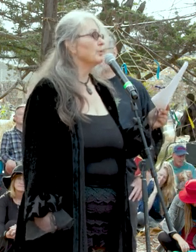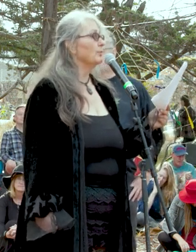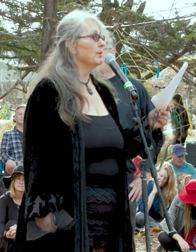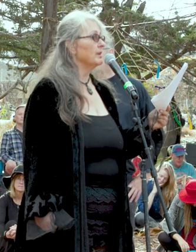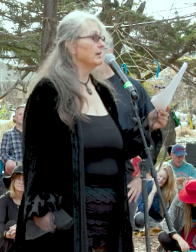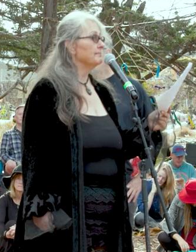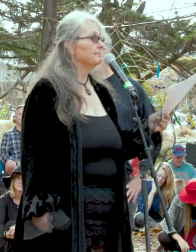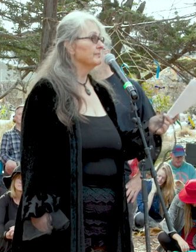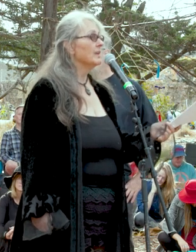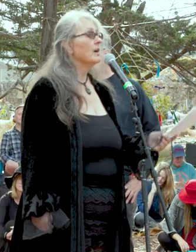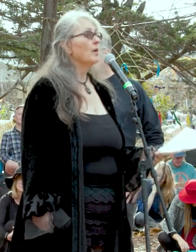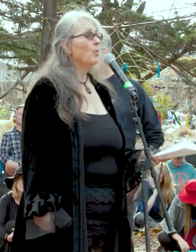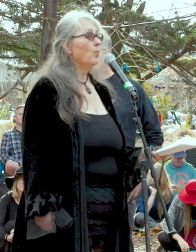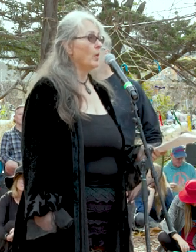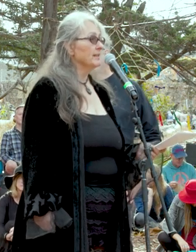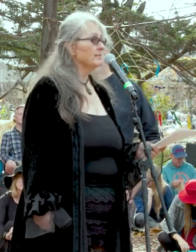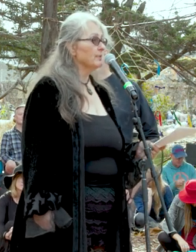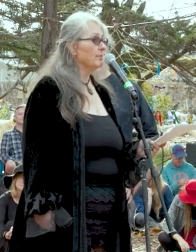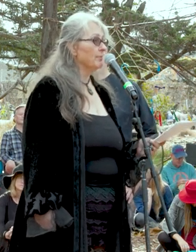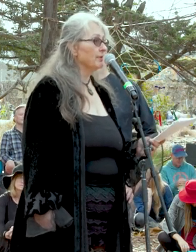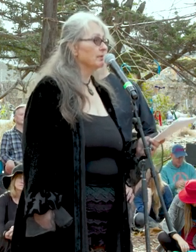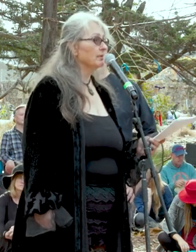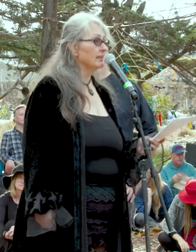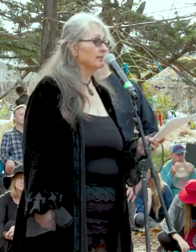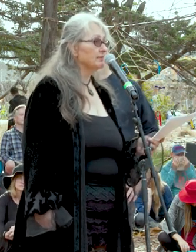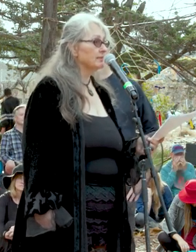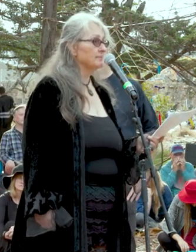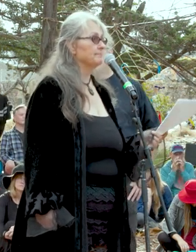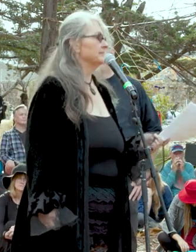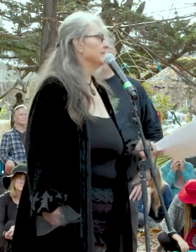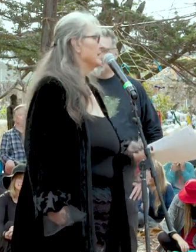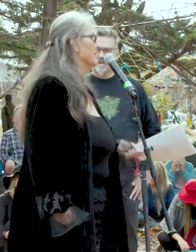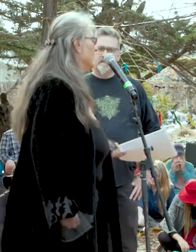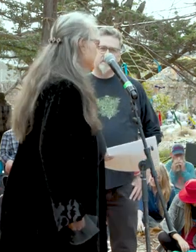Gabriel Perota. What is remembered lives.